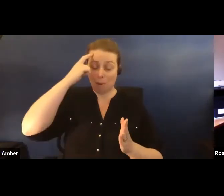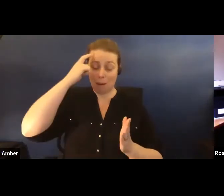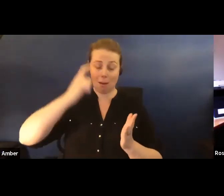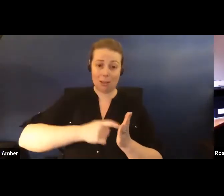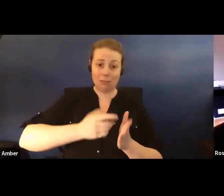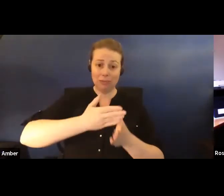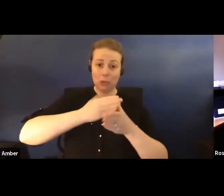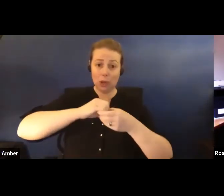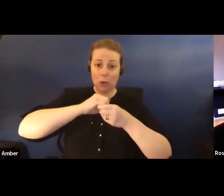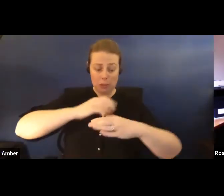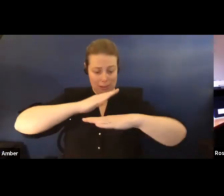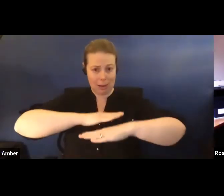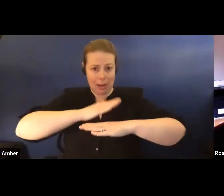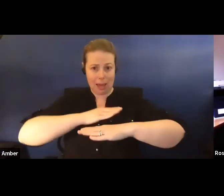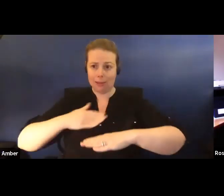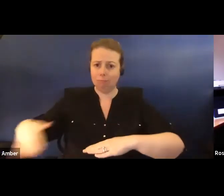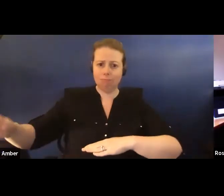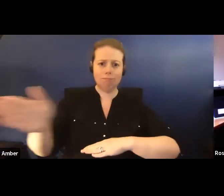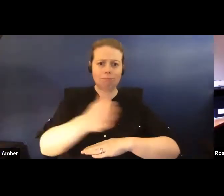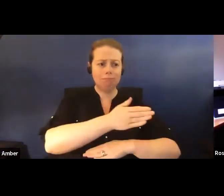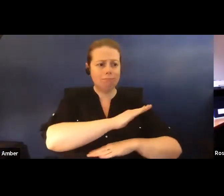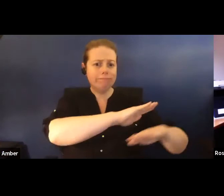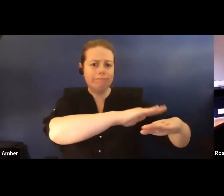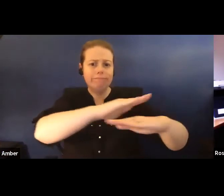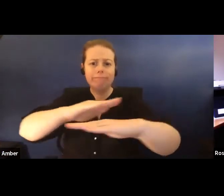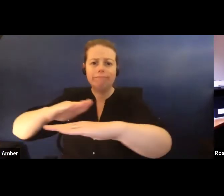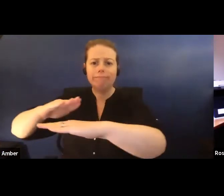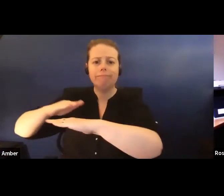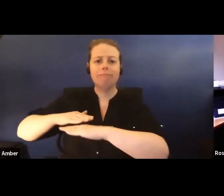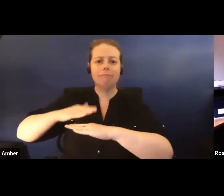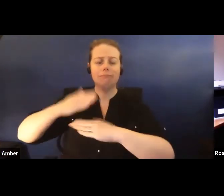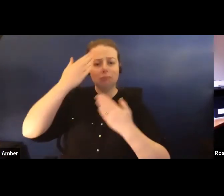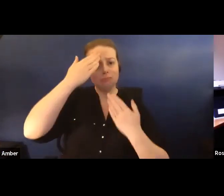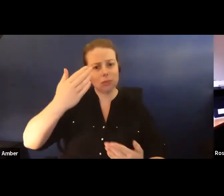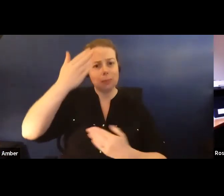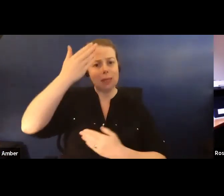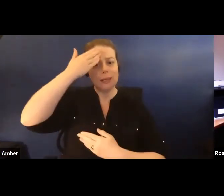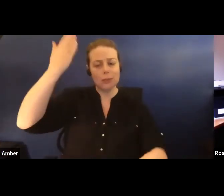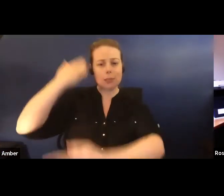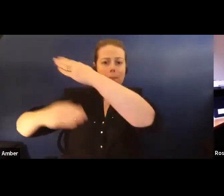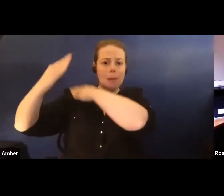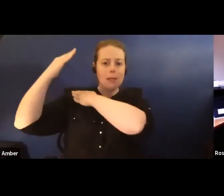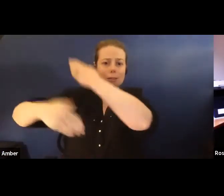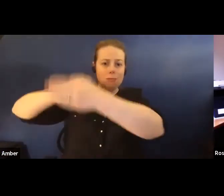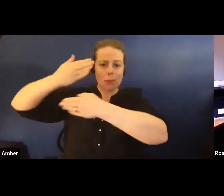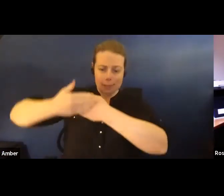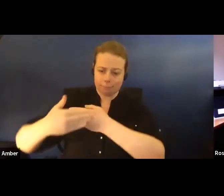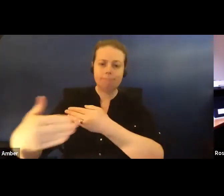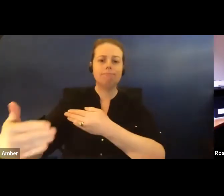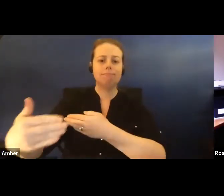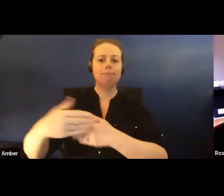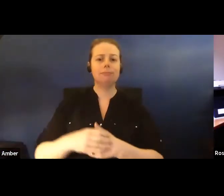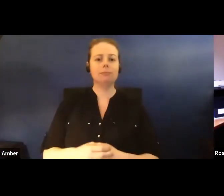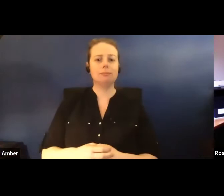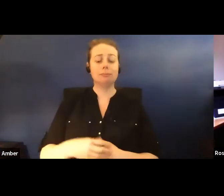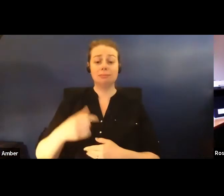of the land on which we're all meeting today and pay my respects to elders past, present, and emerging. I'm speaking